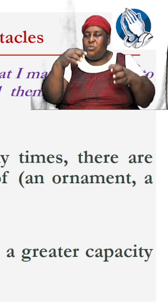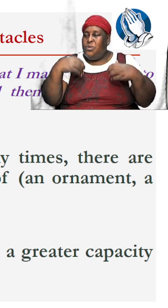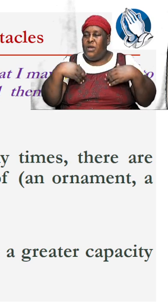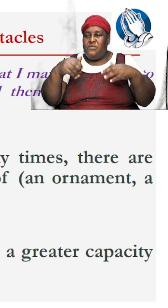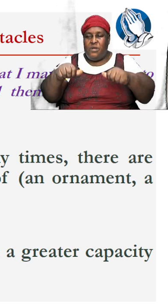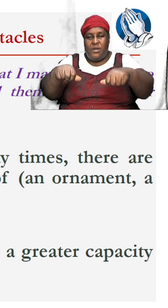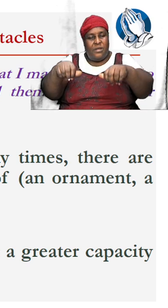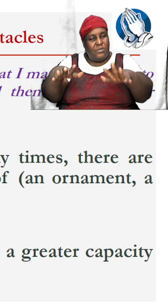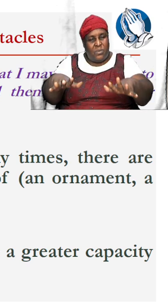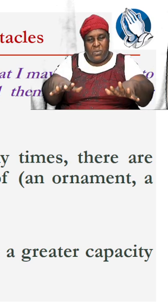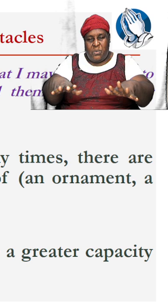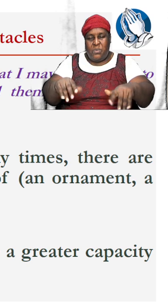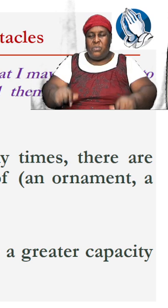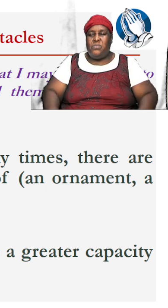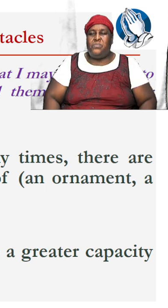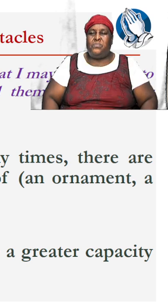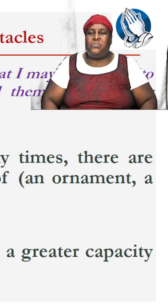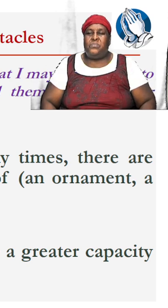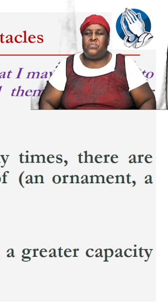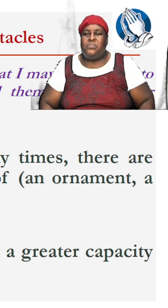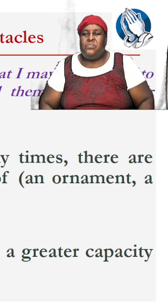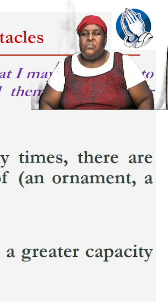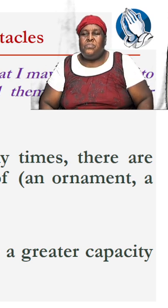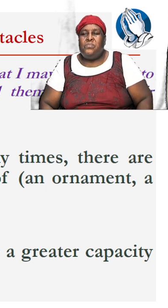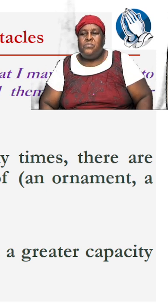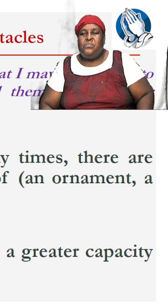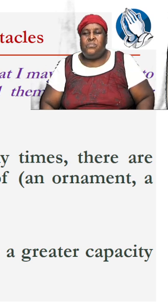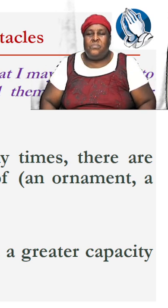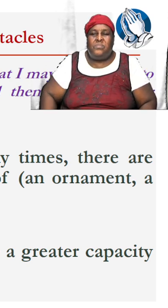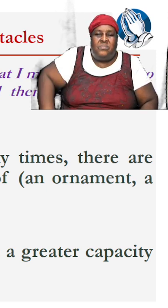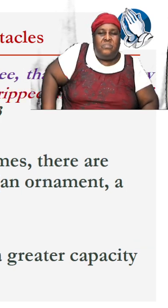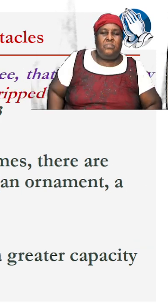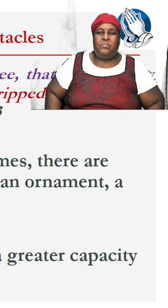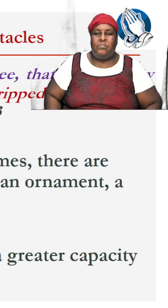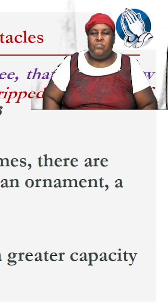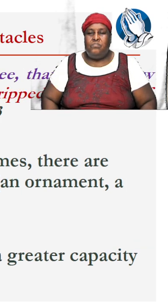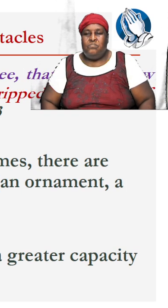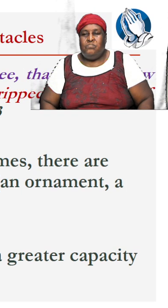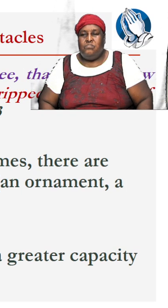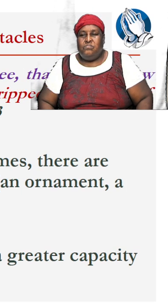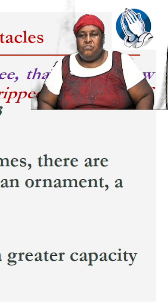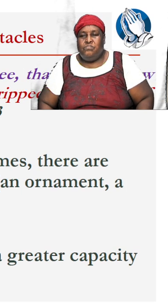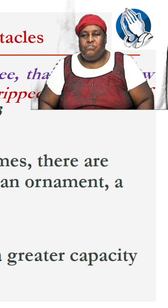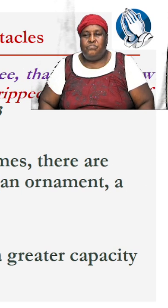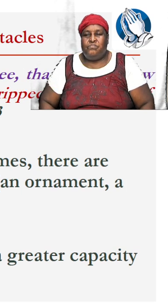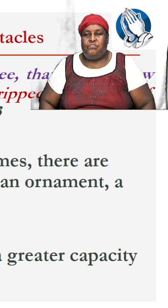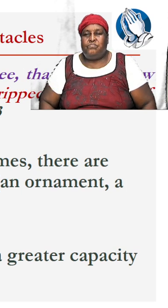Then we move to verse 11. Praise God.